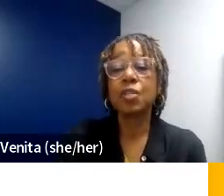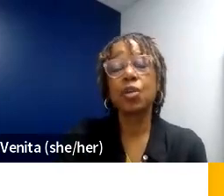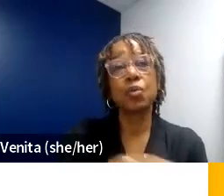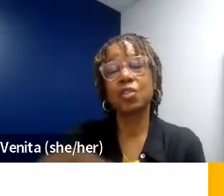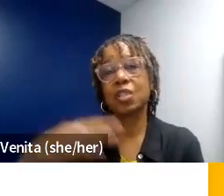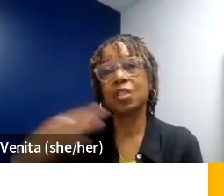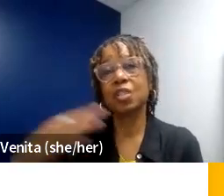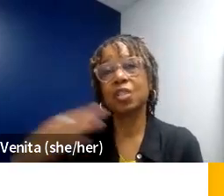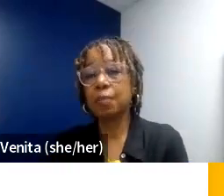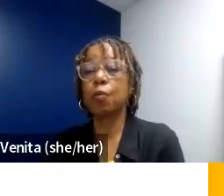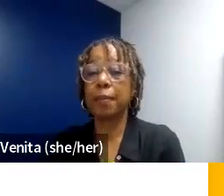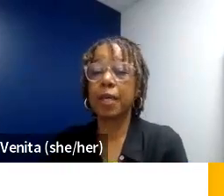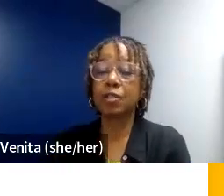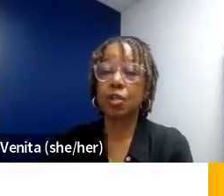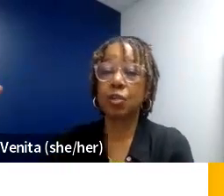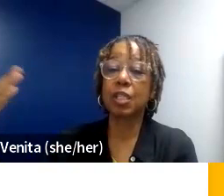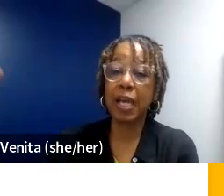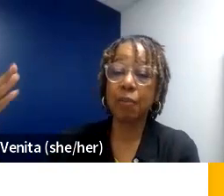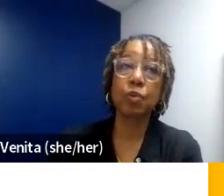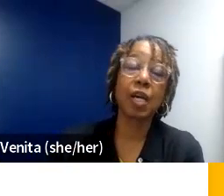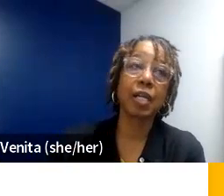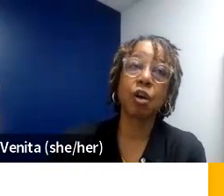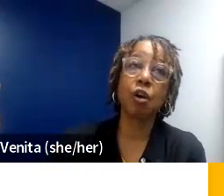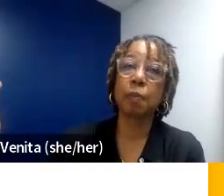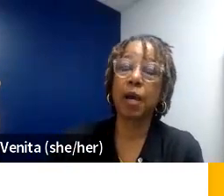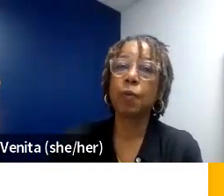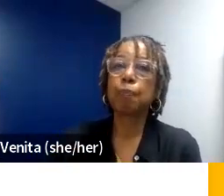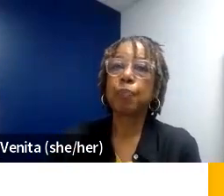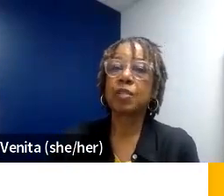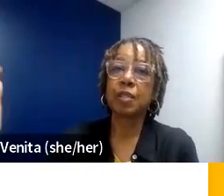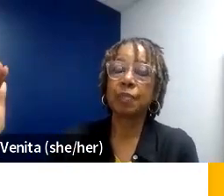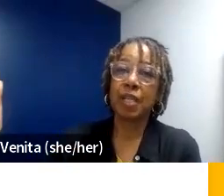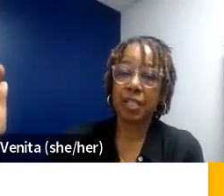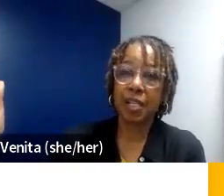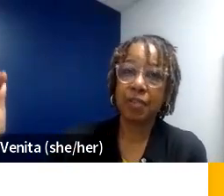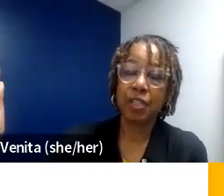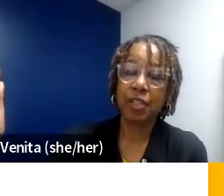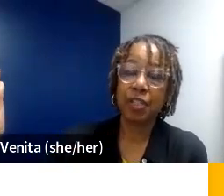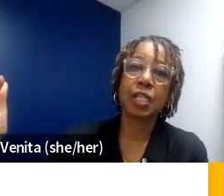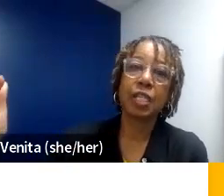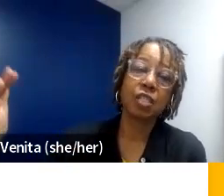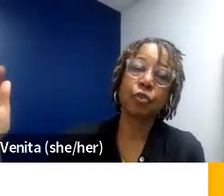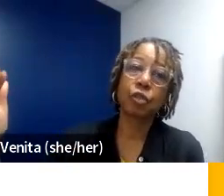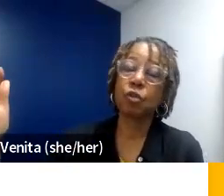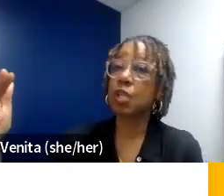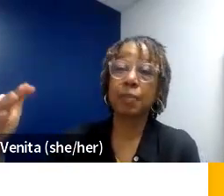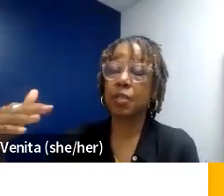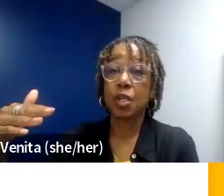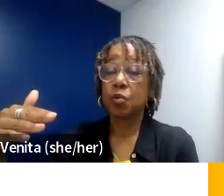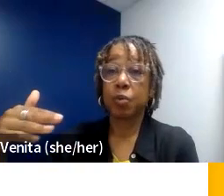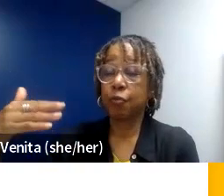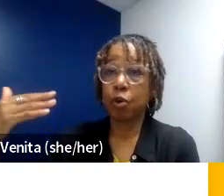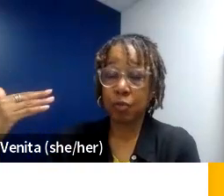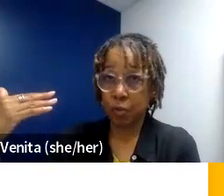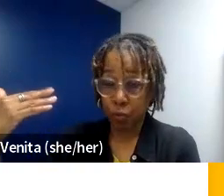HIV. So it's just a double whammy. And so today what we're kind of talking about is something the HIV community has done for a long time.